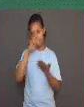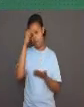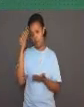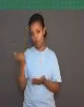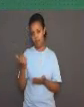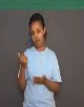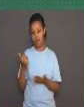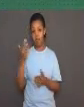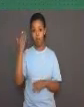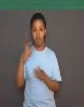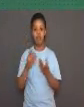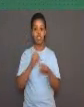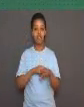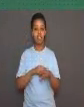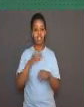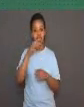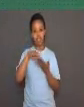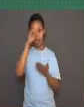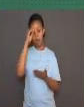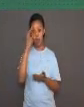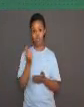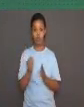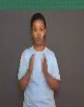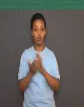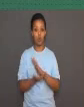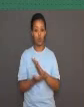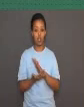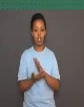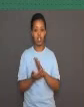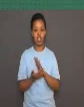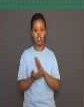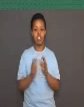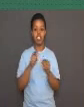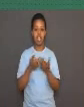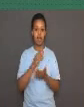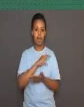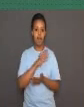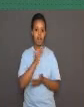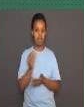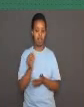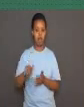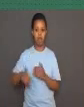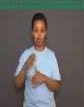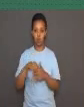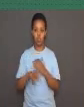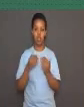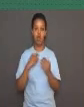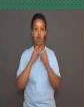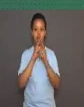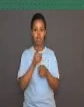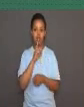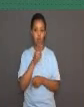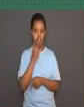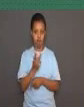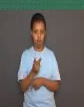In our previous lesson, we learned about the behavior and response in plants.